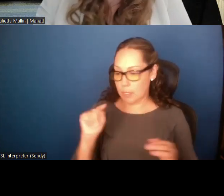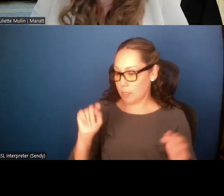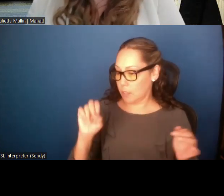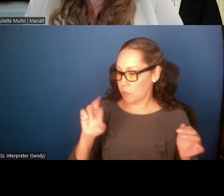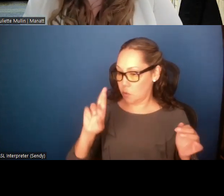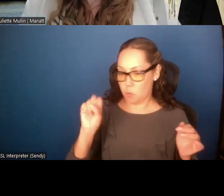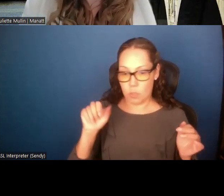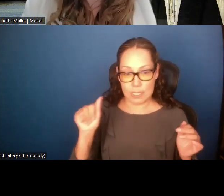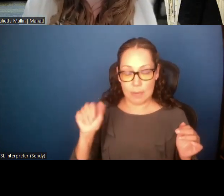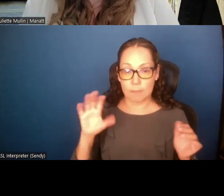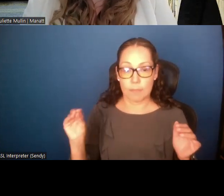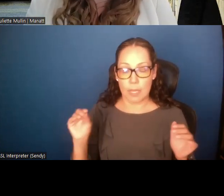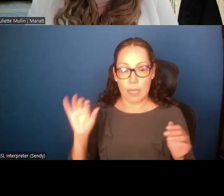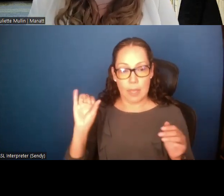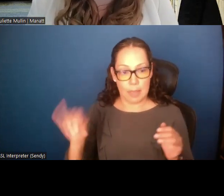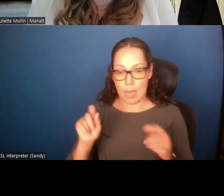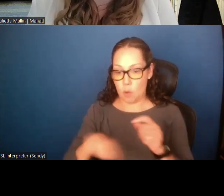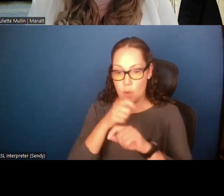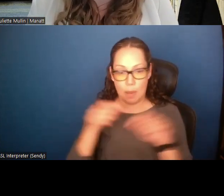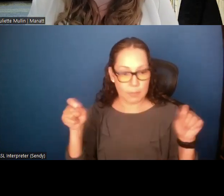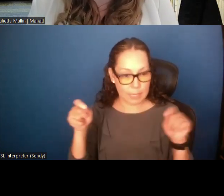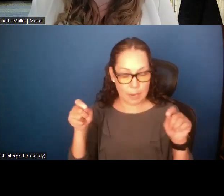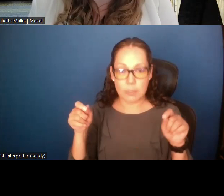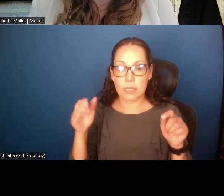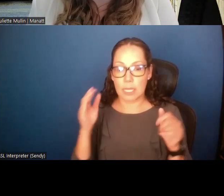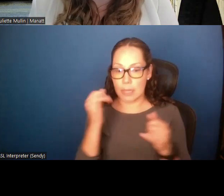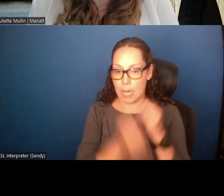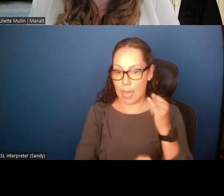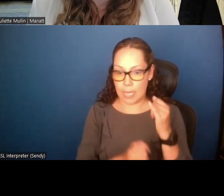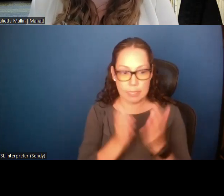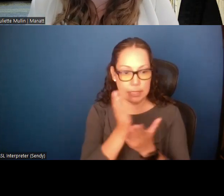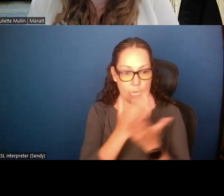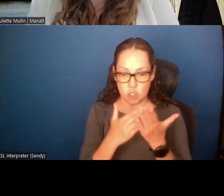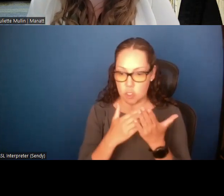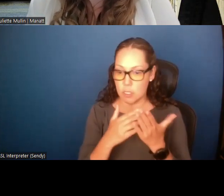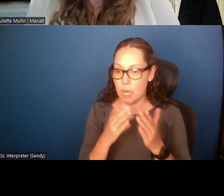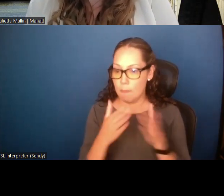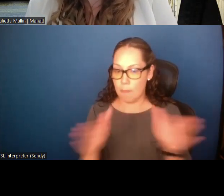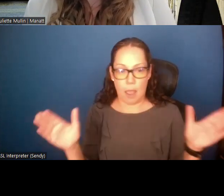And I think with that, that wraps up our last section of public comment today.